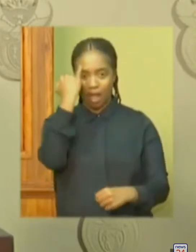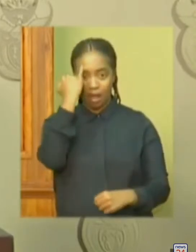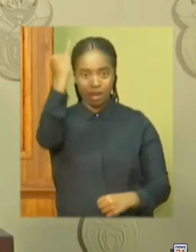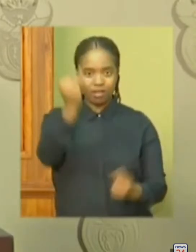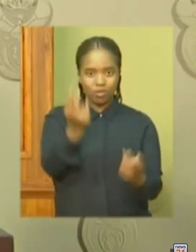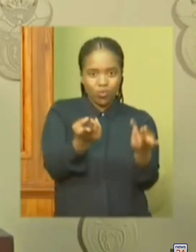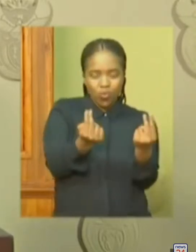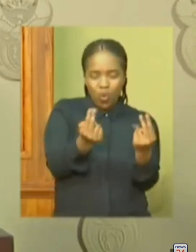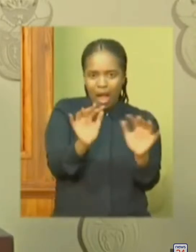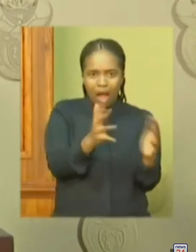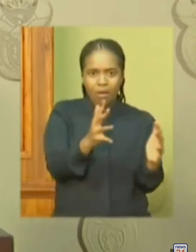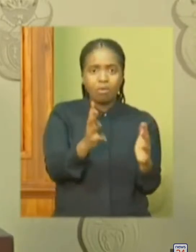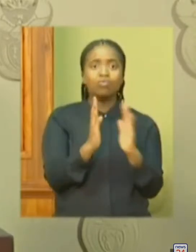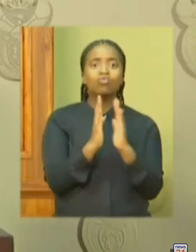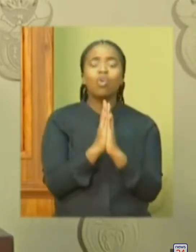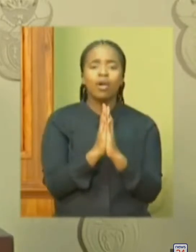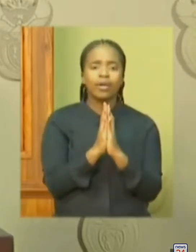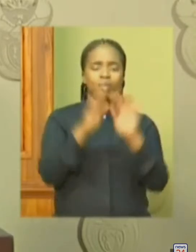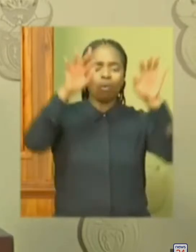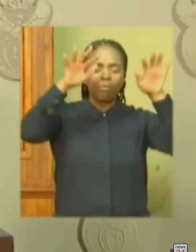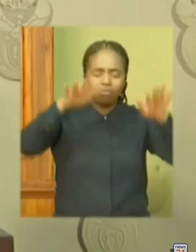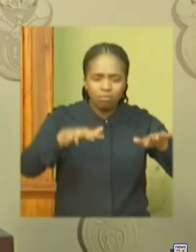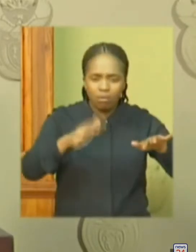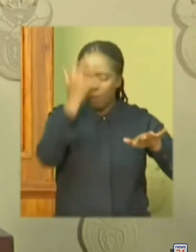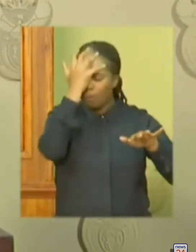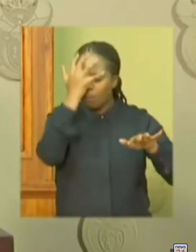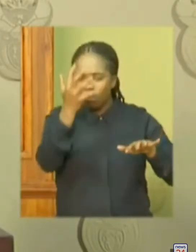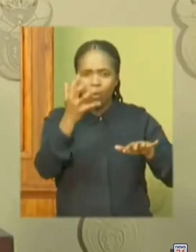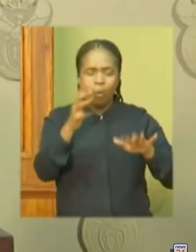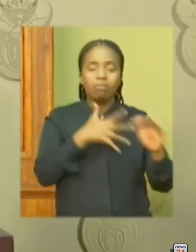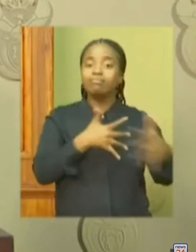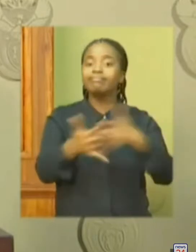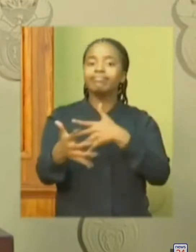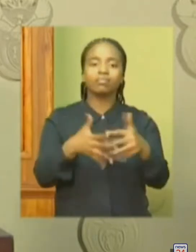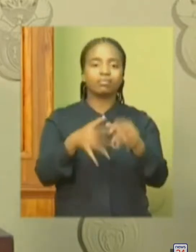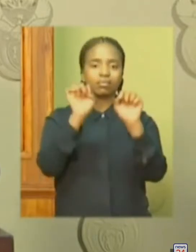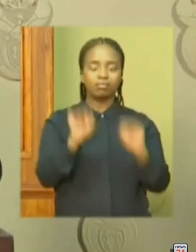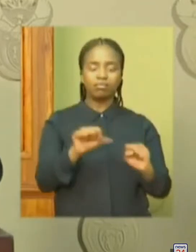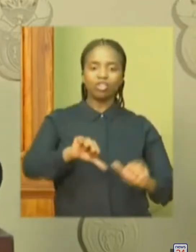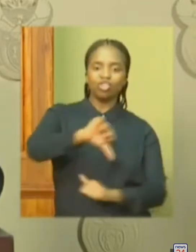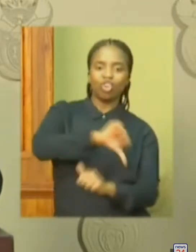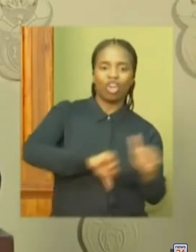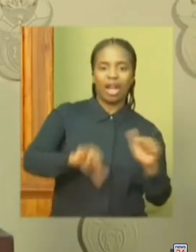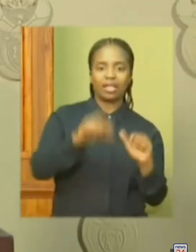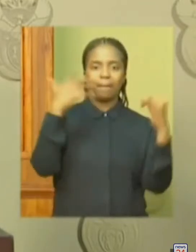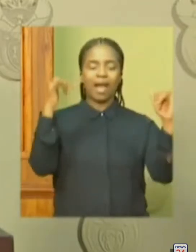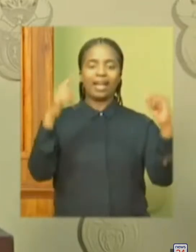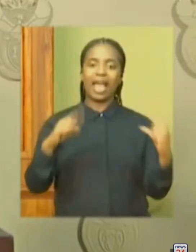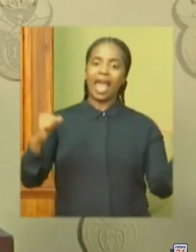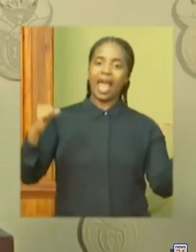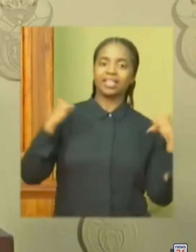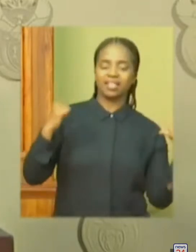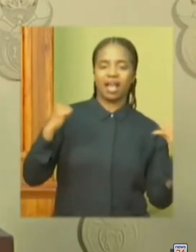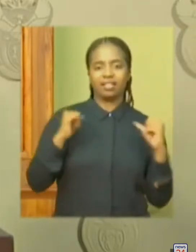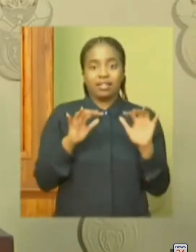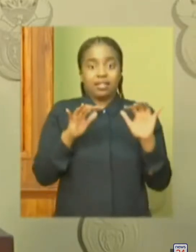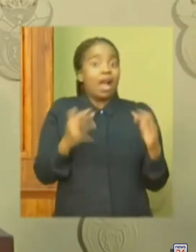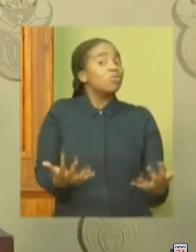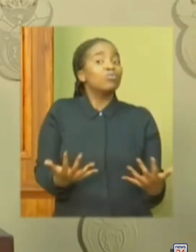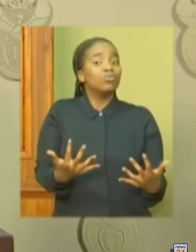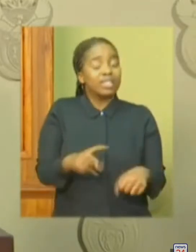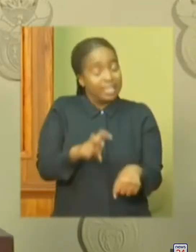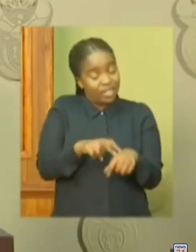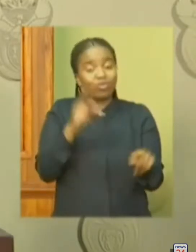ways of worshiping, of socializing, of exercising,